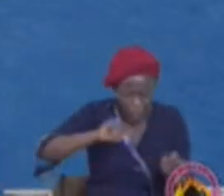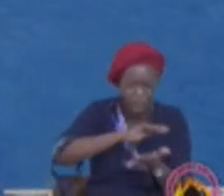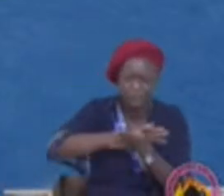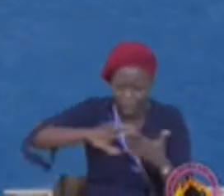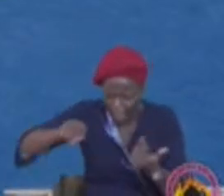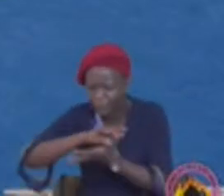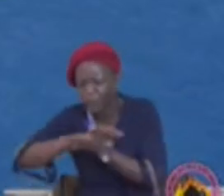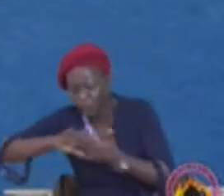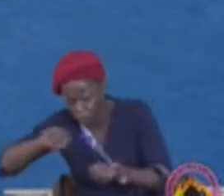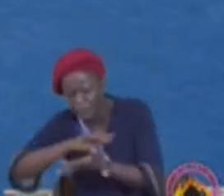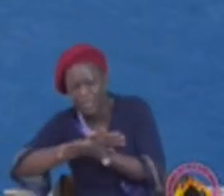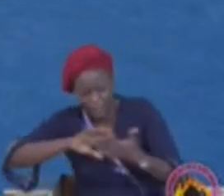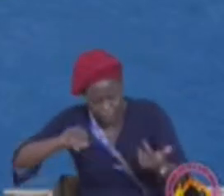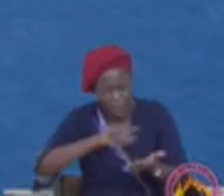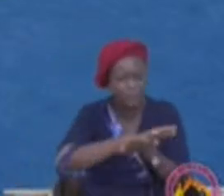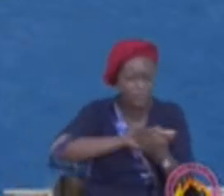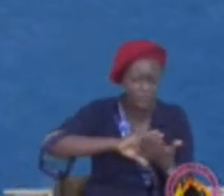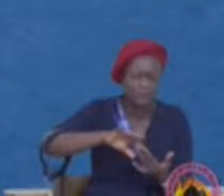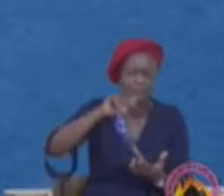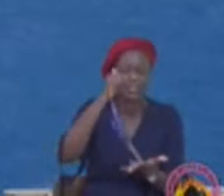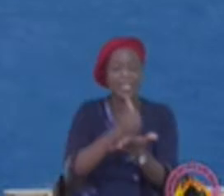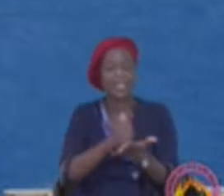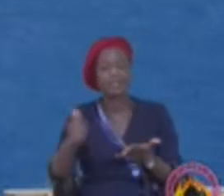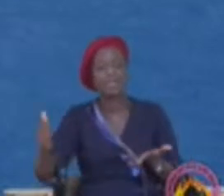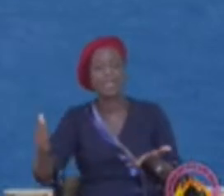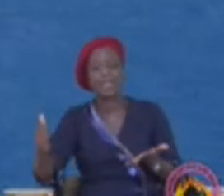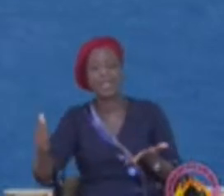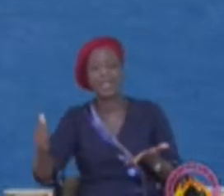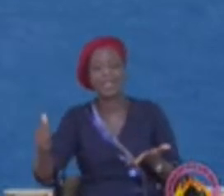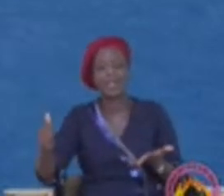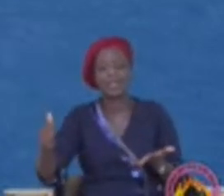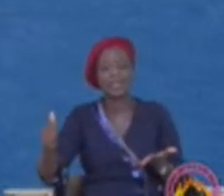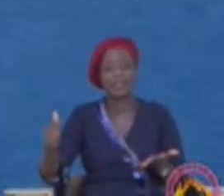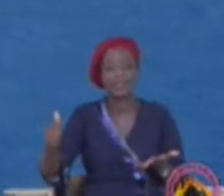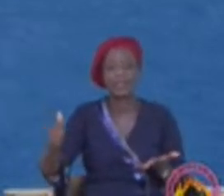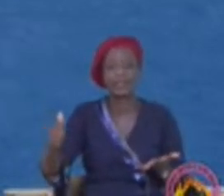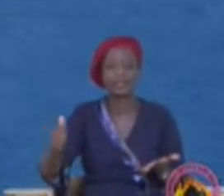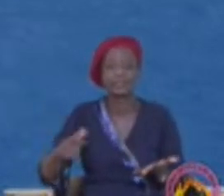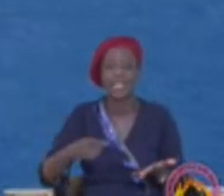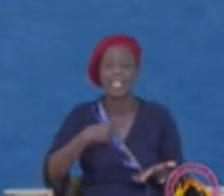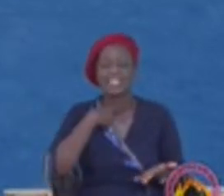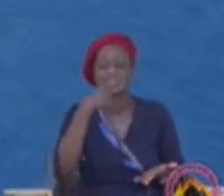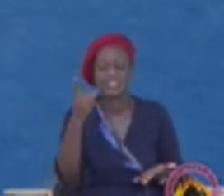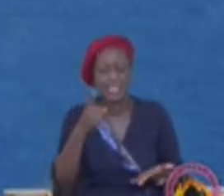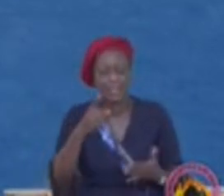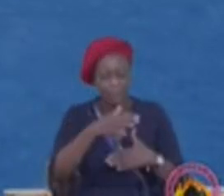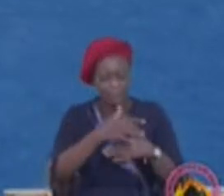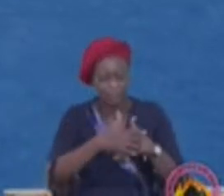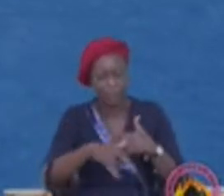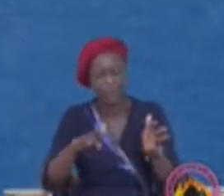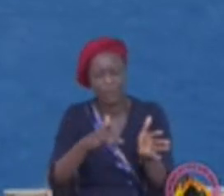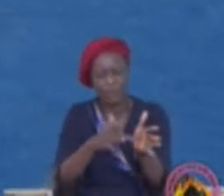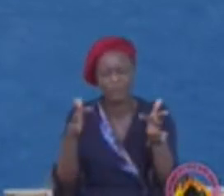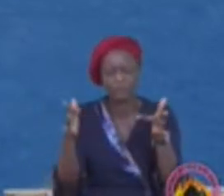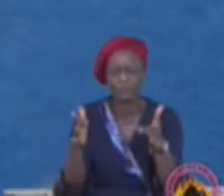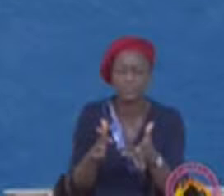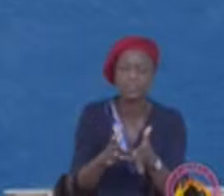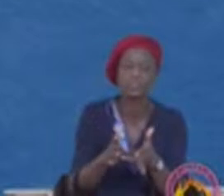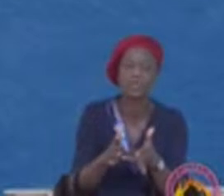I crush you. I crush you. With the loudest voice you can gather, say, blood of